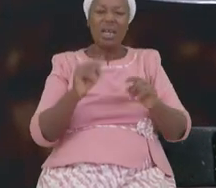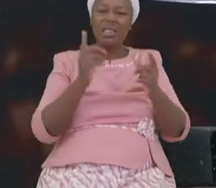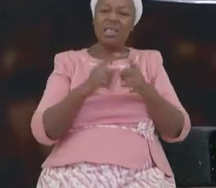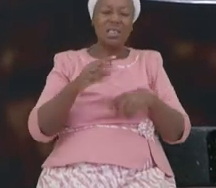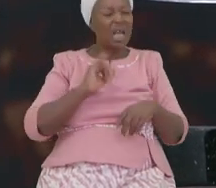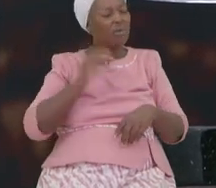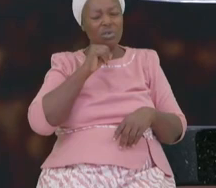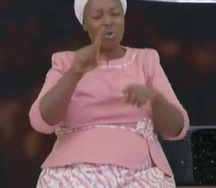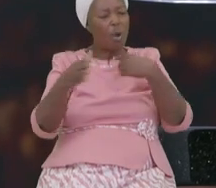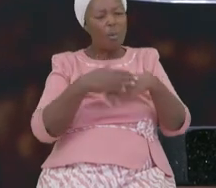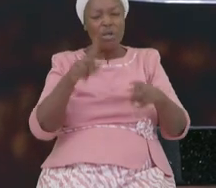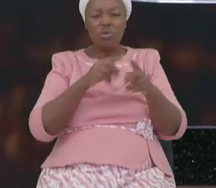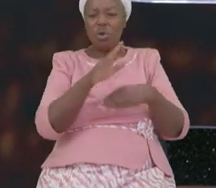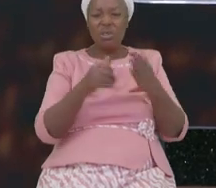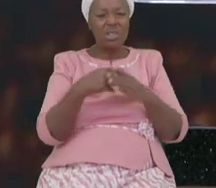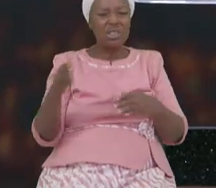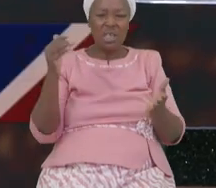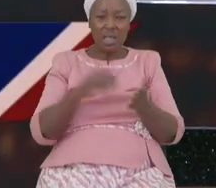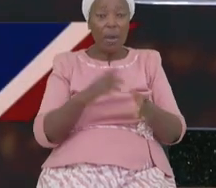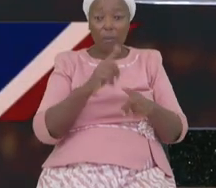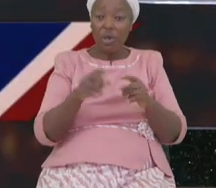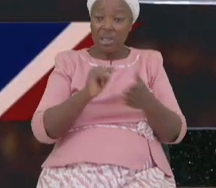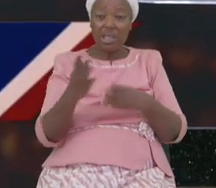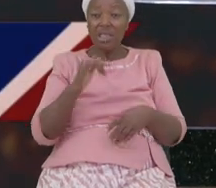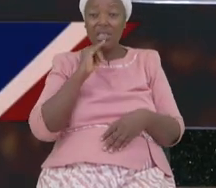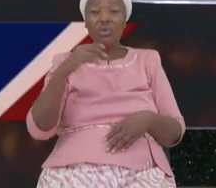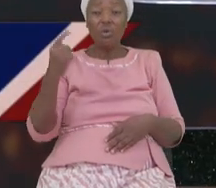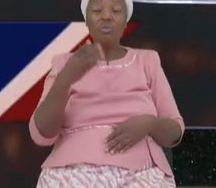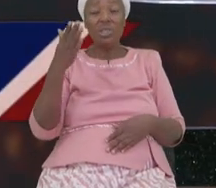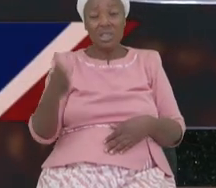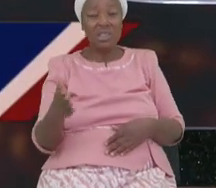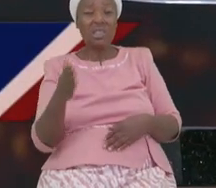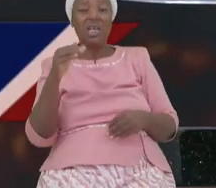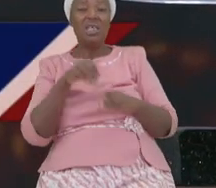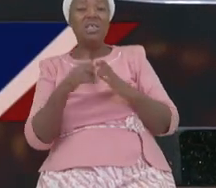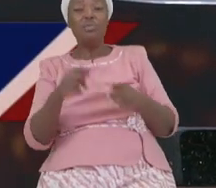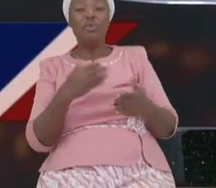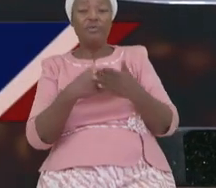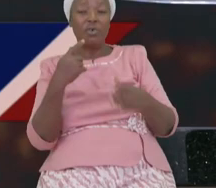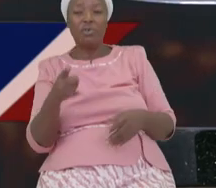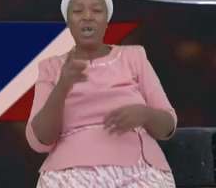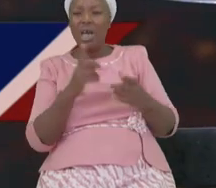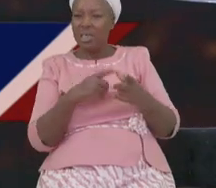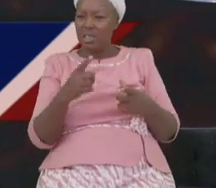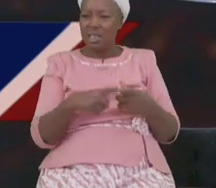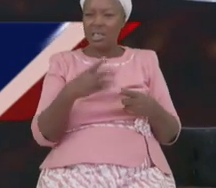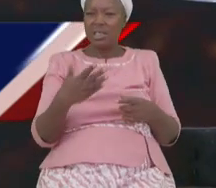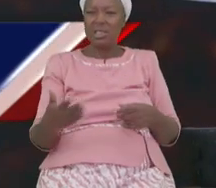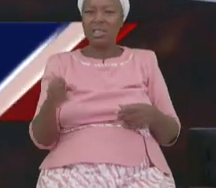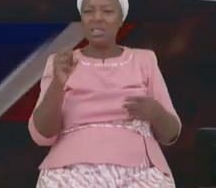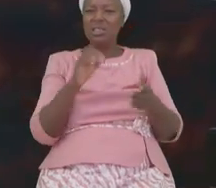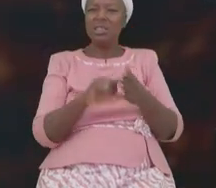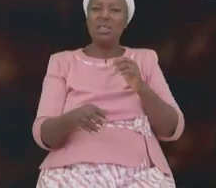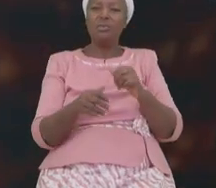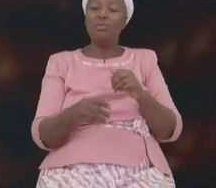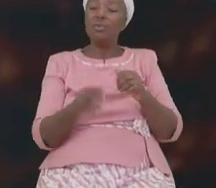not go back to that thing again. But that thing is always before you in your sight. And the things with which